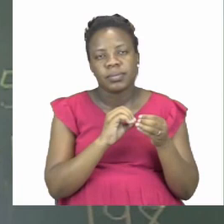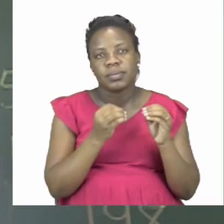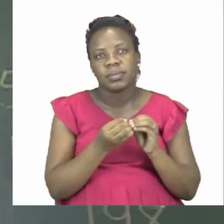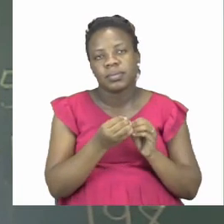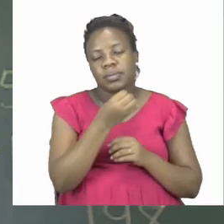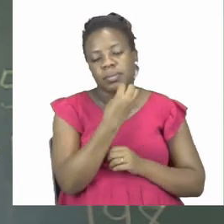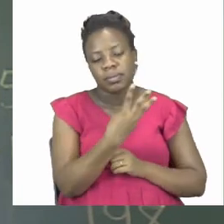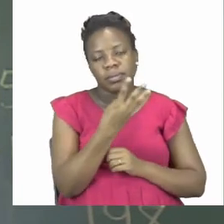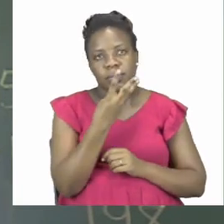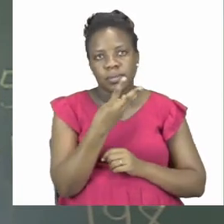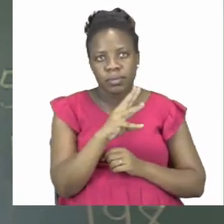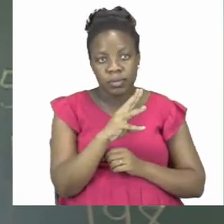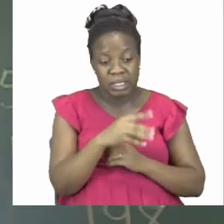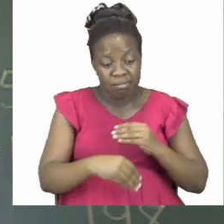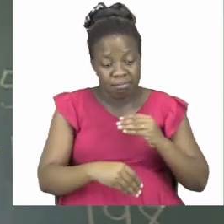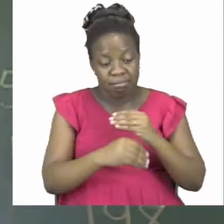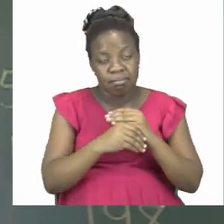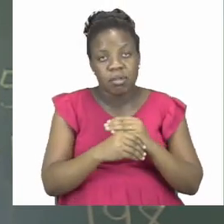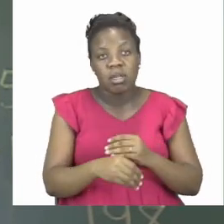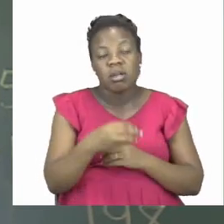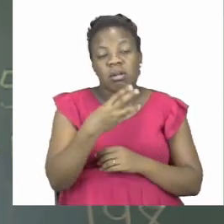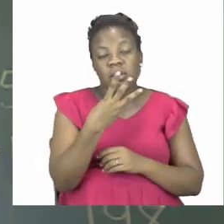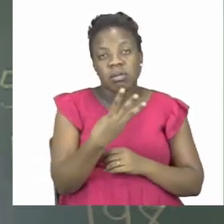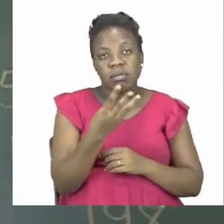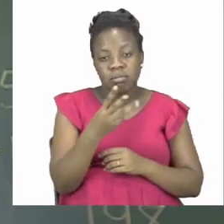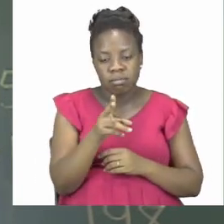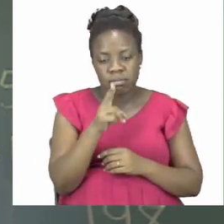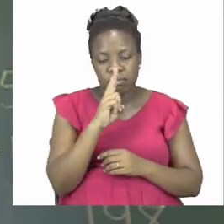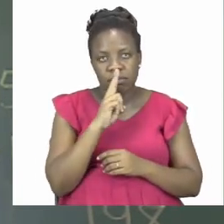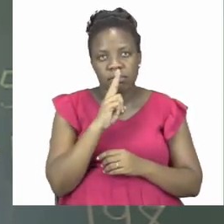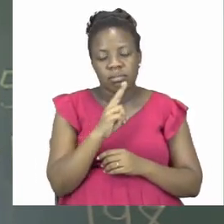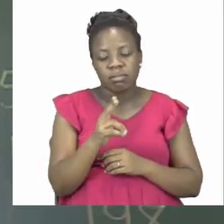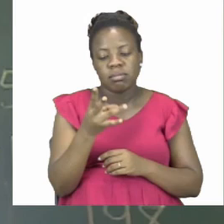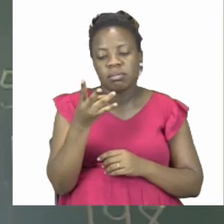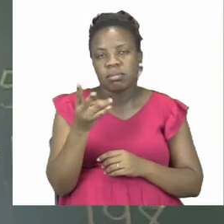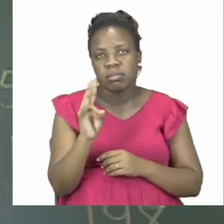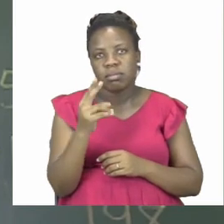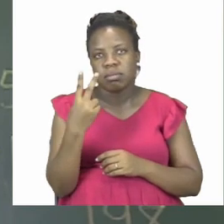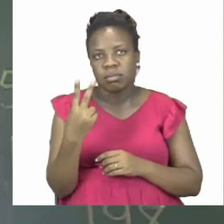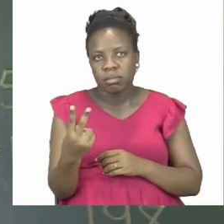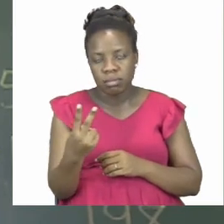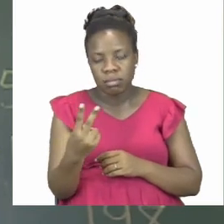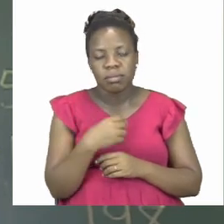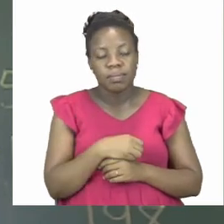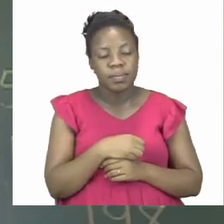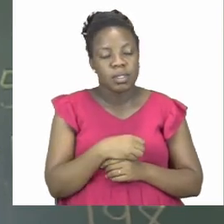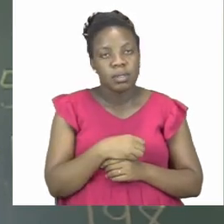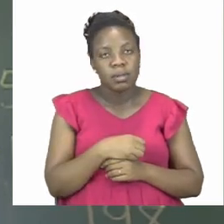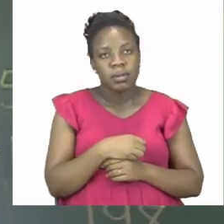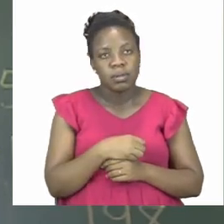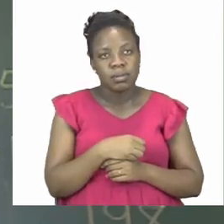number 36 will give us 72. So if it's 36 plus 36, we will